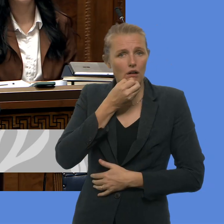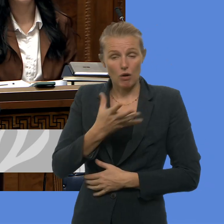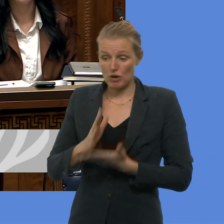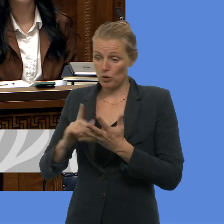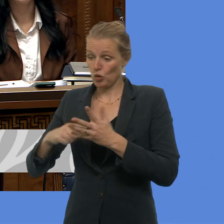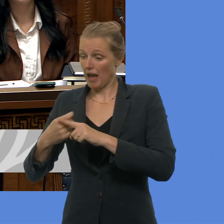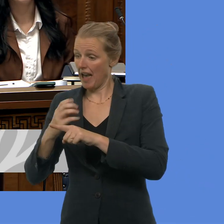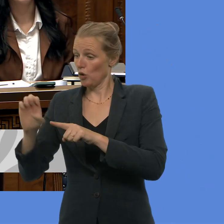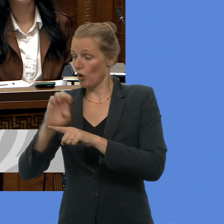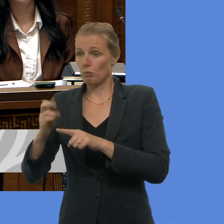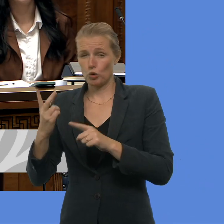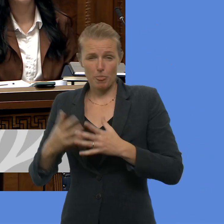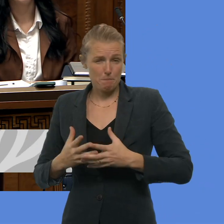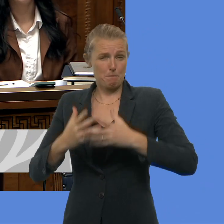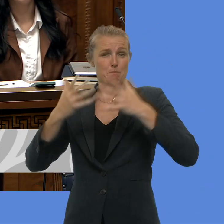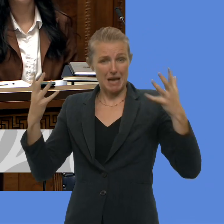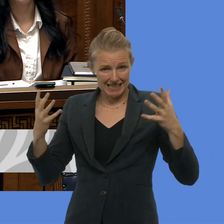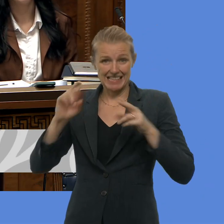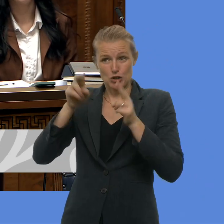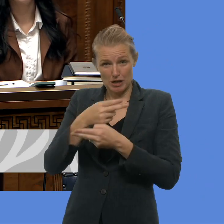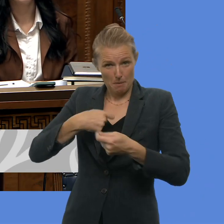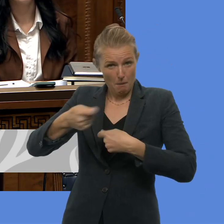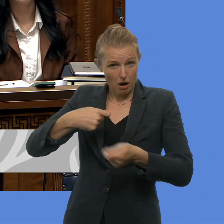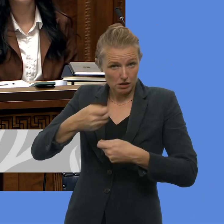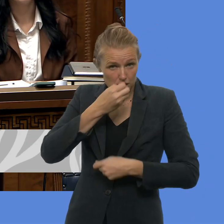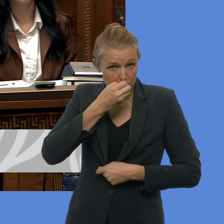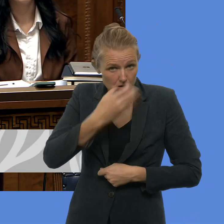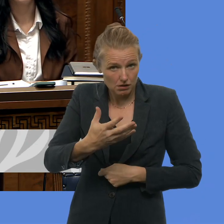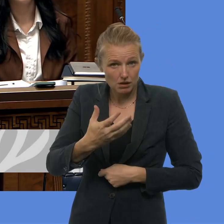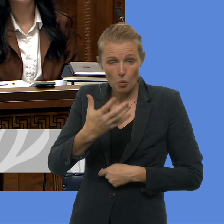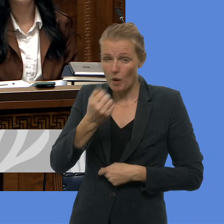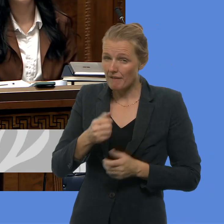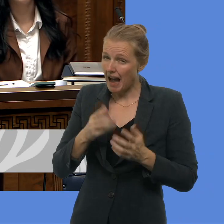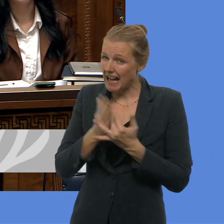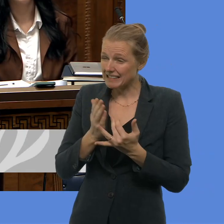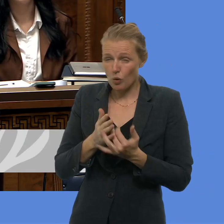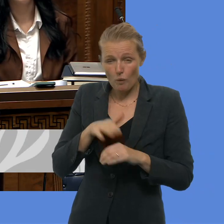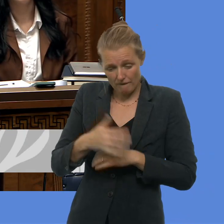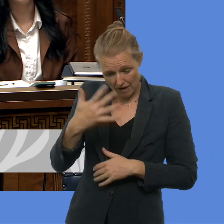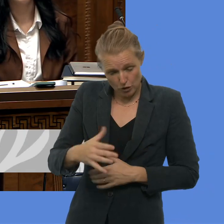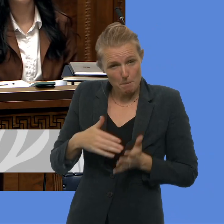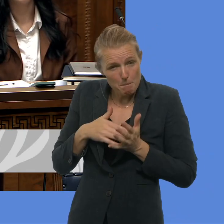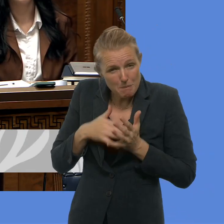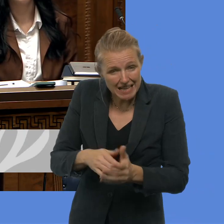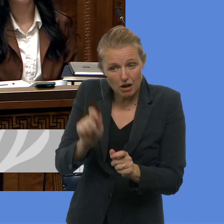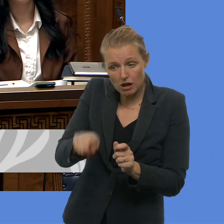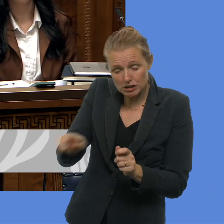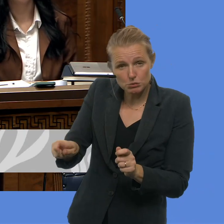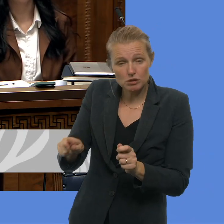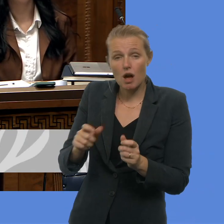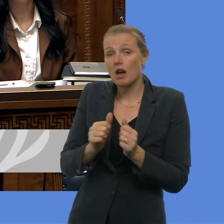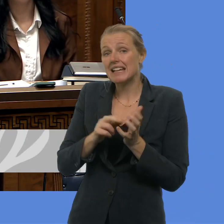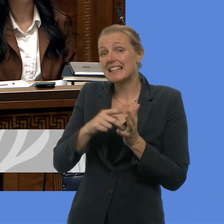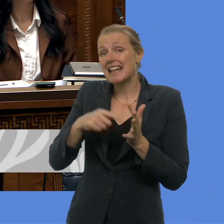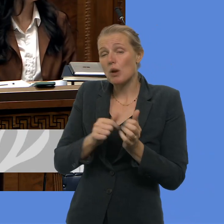largest international markets, giving us access to more than 500 million customers and a net worth of over